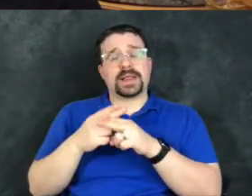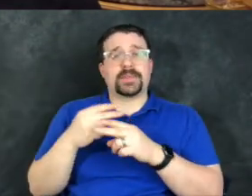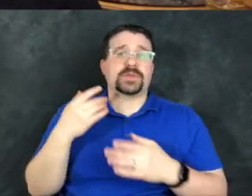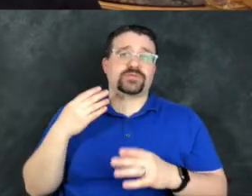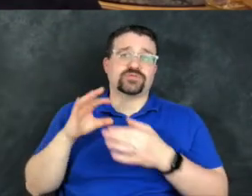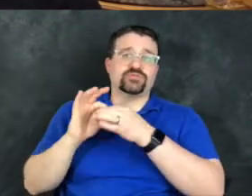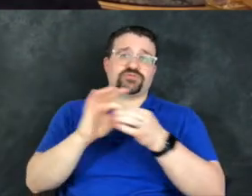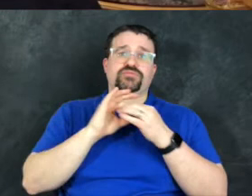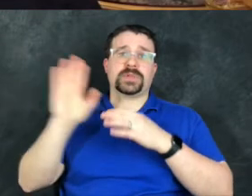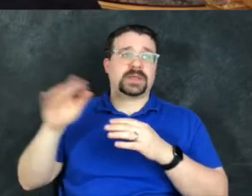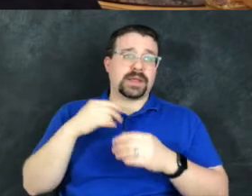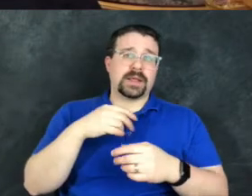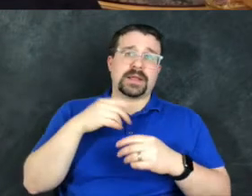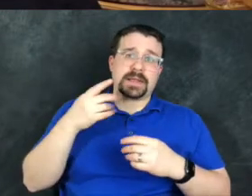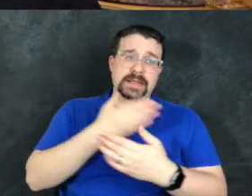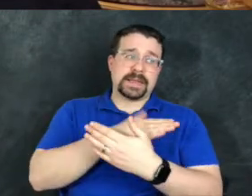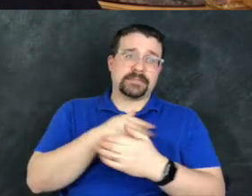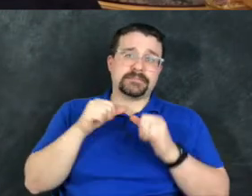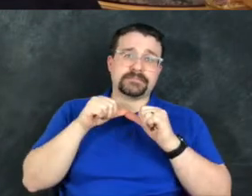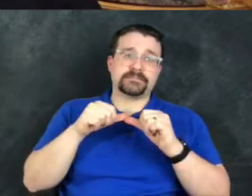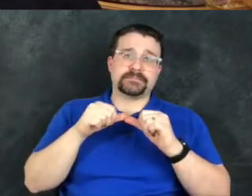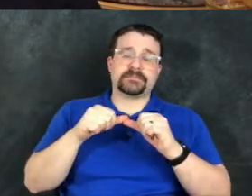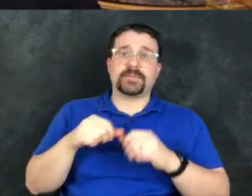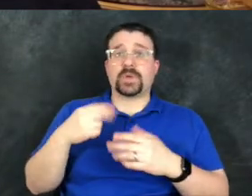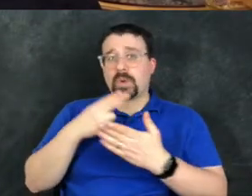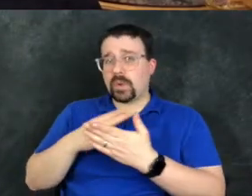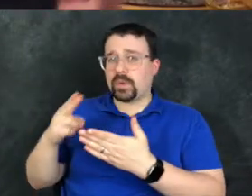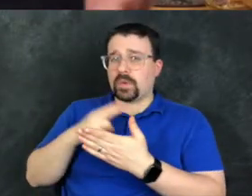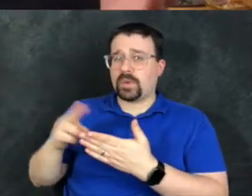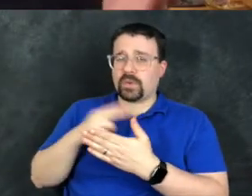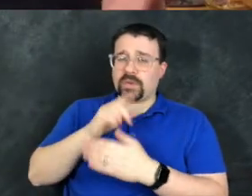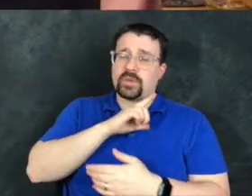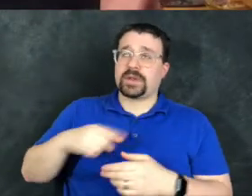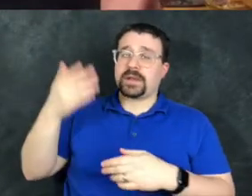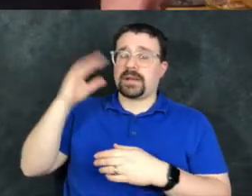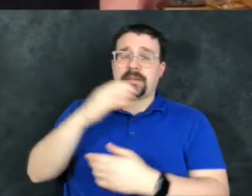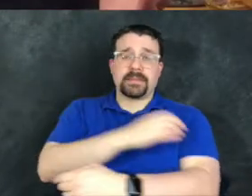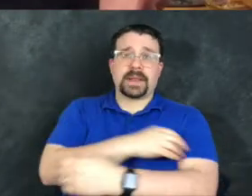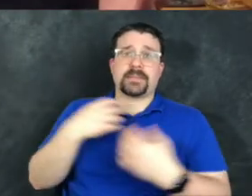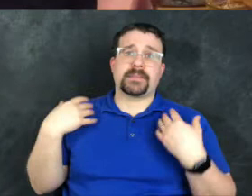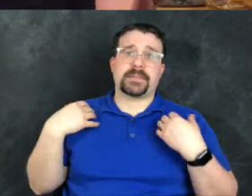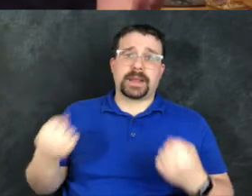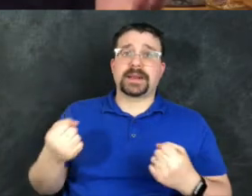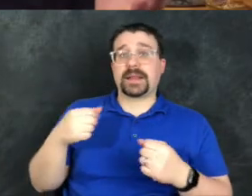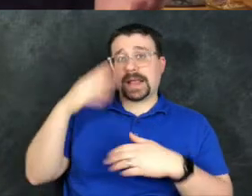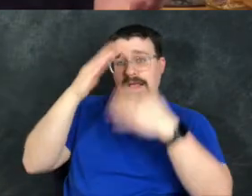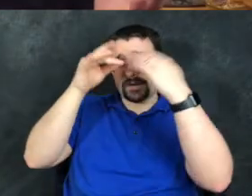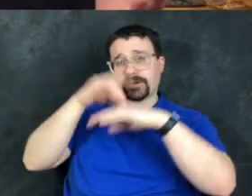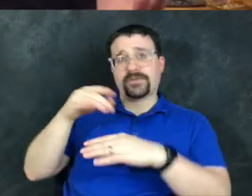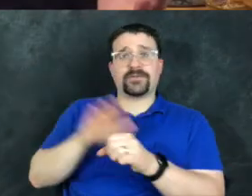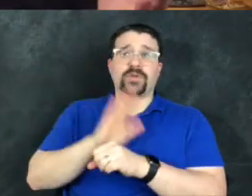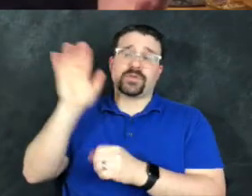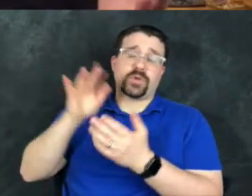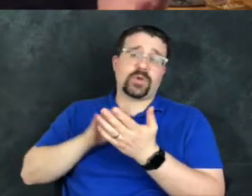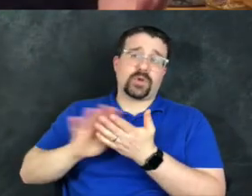we praise your name and join their unending hymn. Holy, holy, holy Lord, God of power and